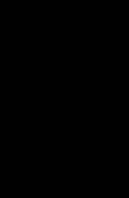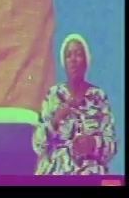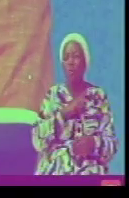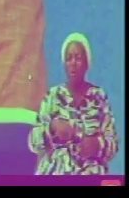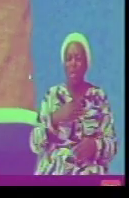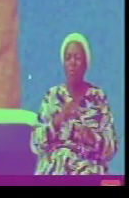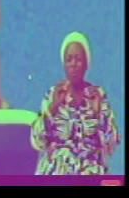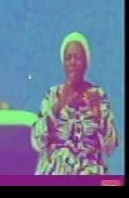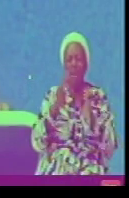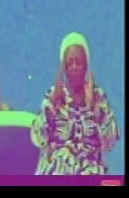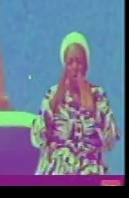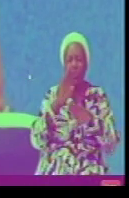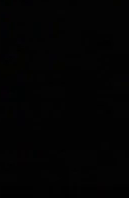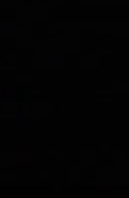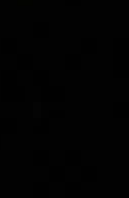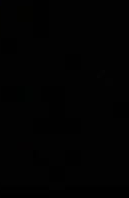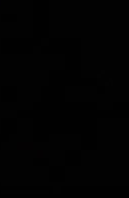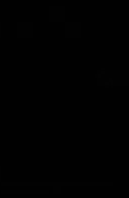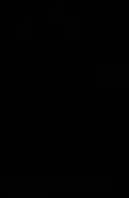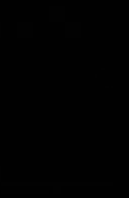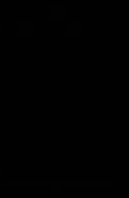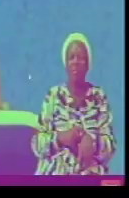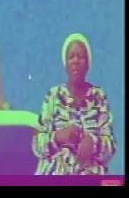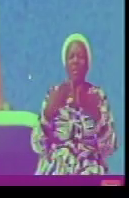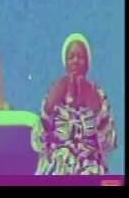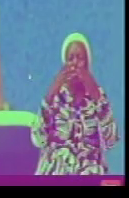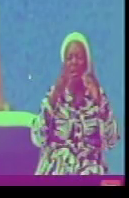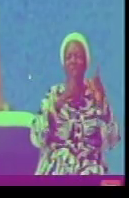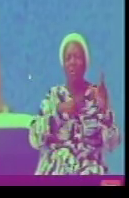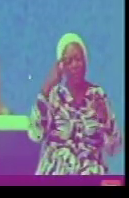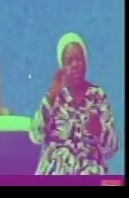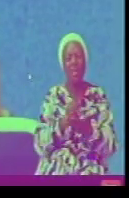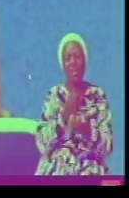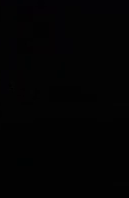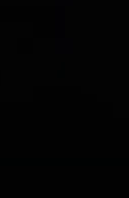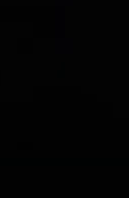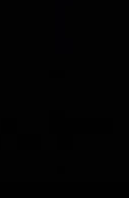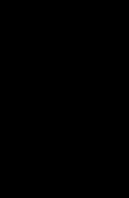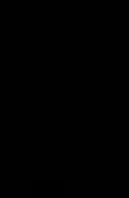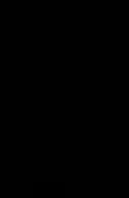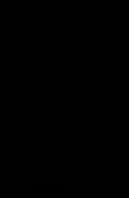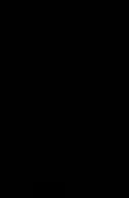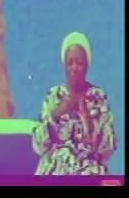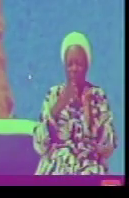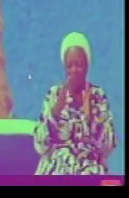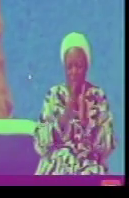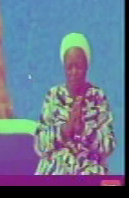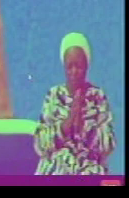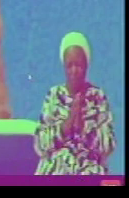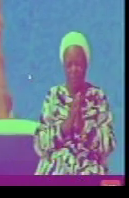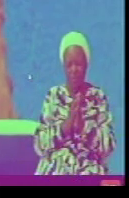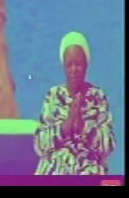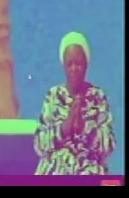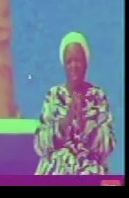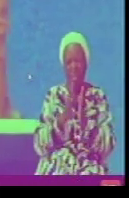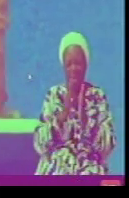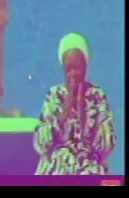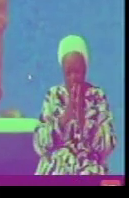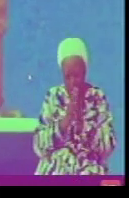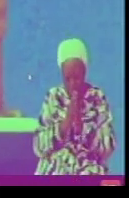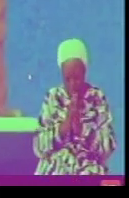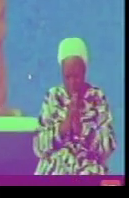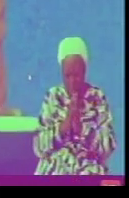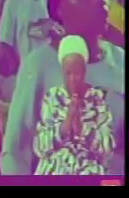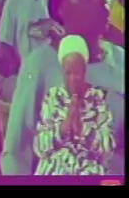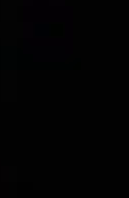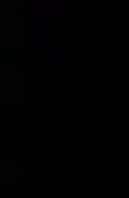you anytime. Thank you, Lord, for that salvation. In Jesus' name we pray.